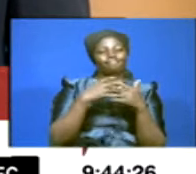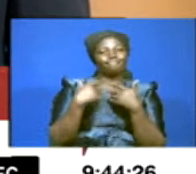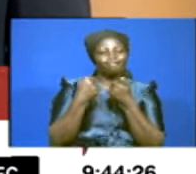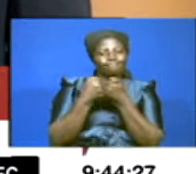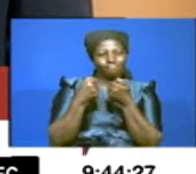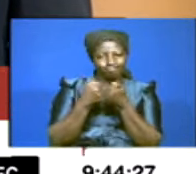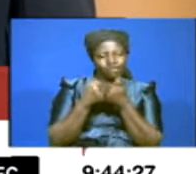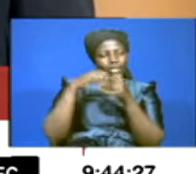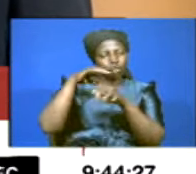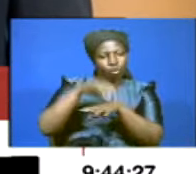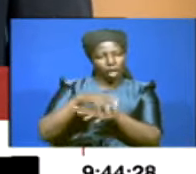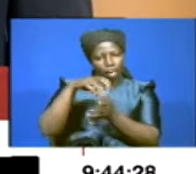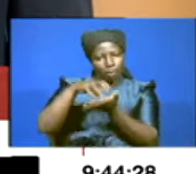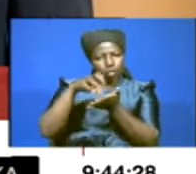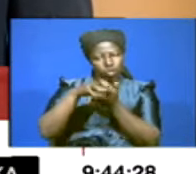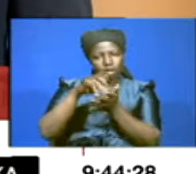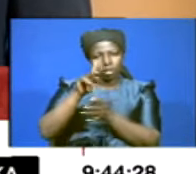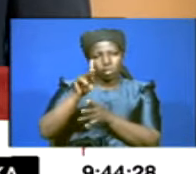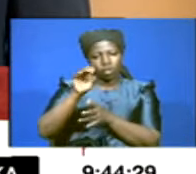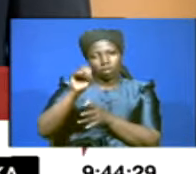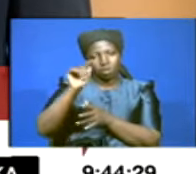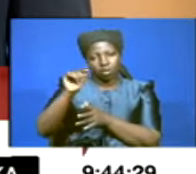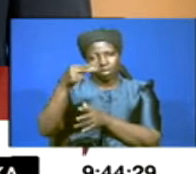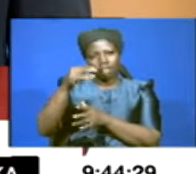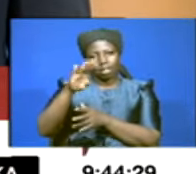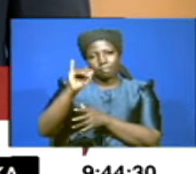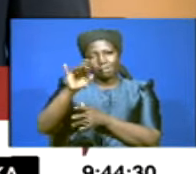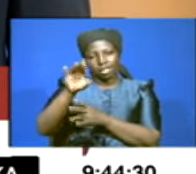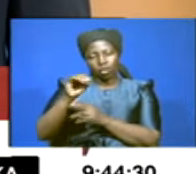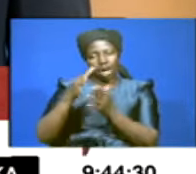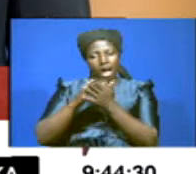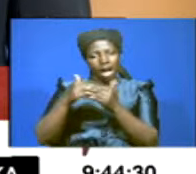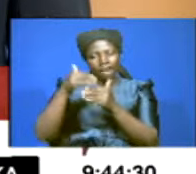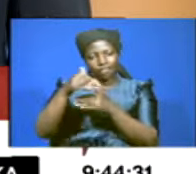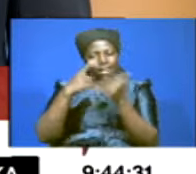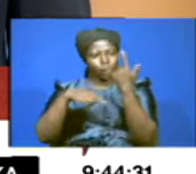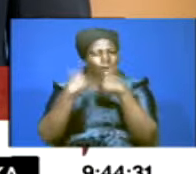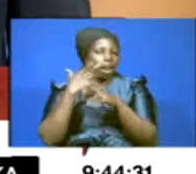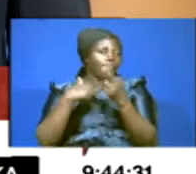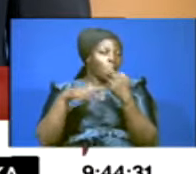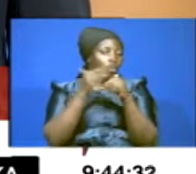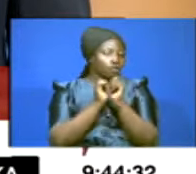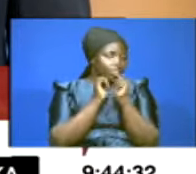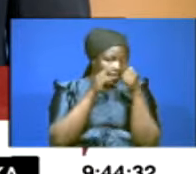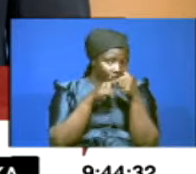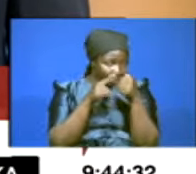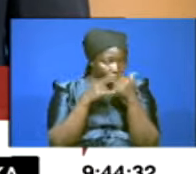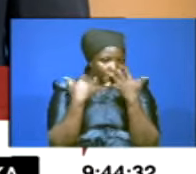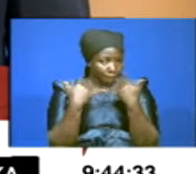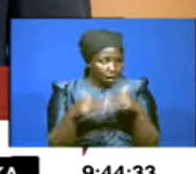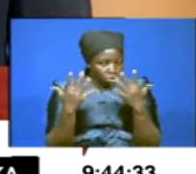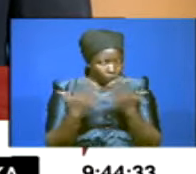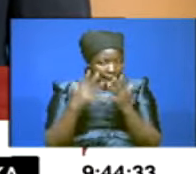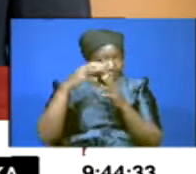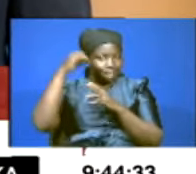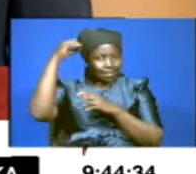Soccer Tournament after winning their respective round of 16 matches played on Saturday at the Umeme Grounds,